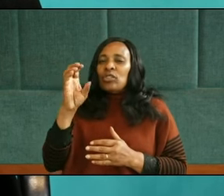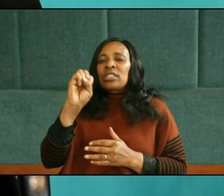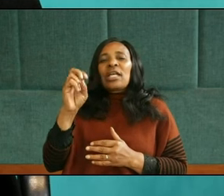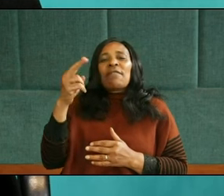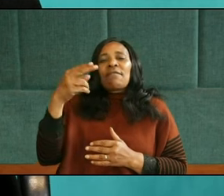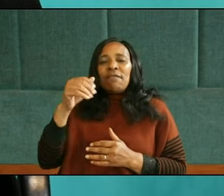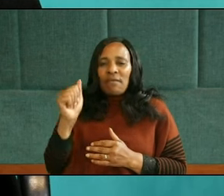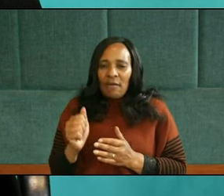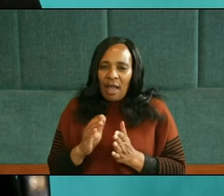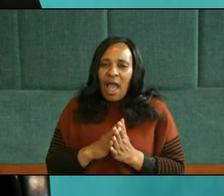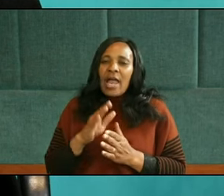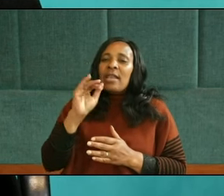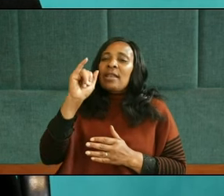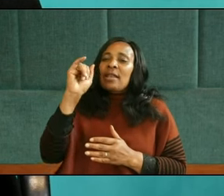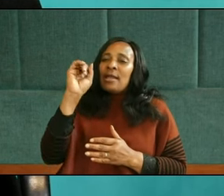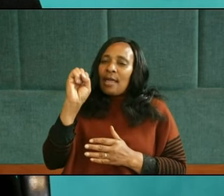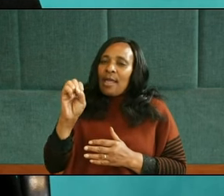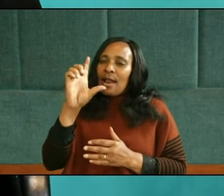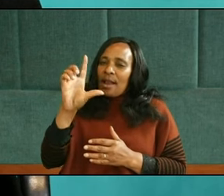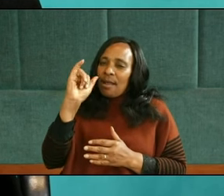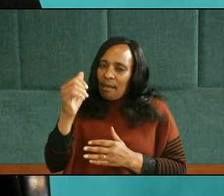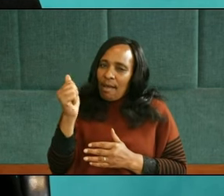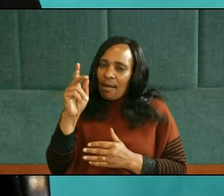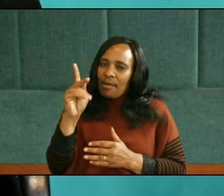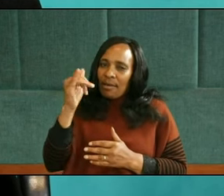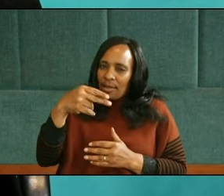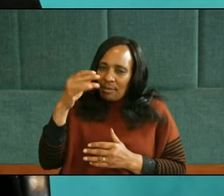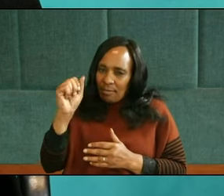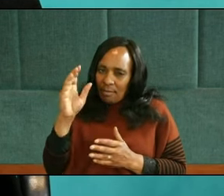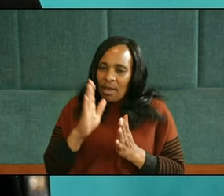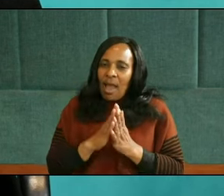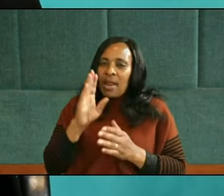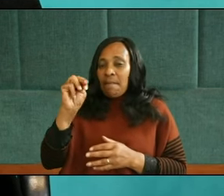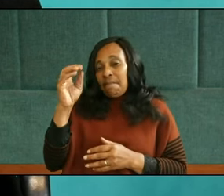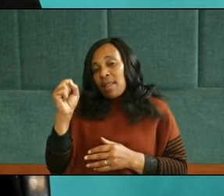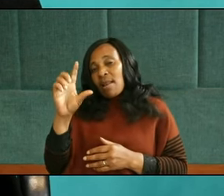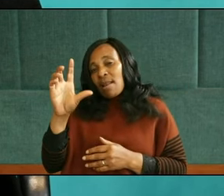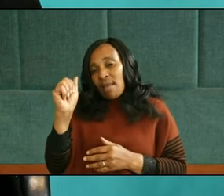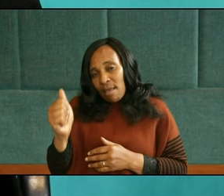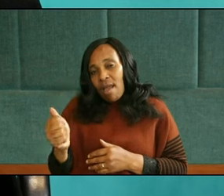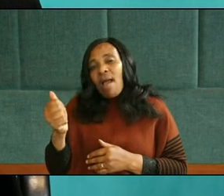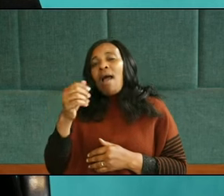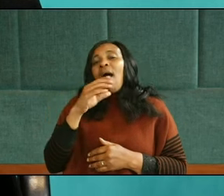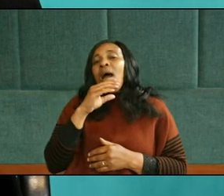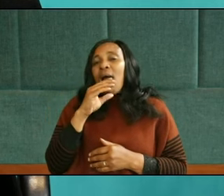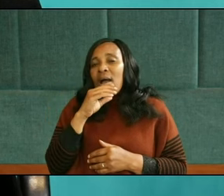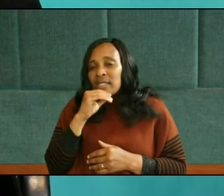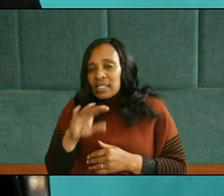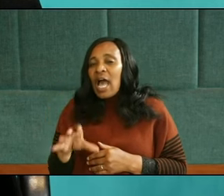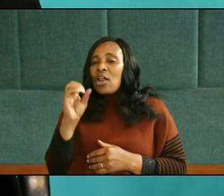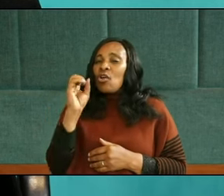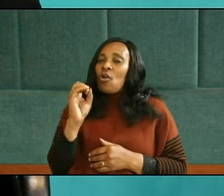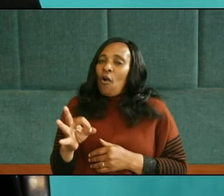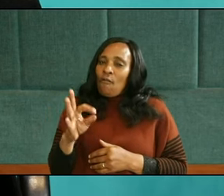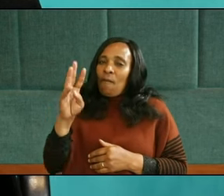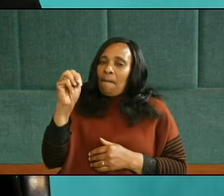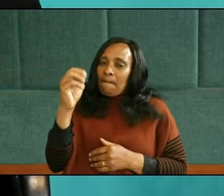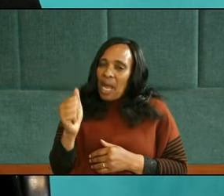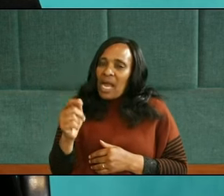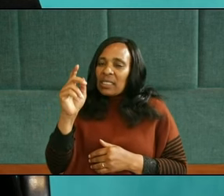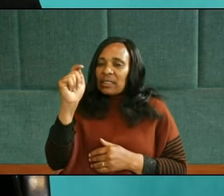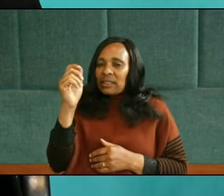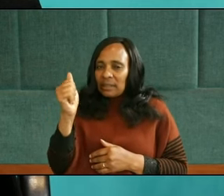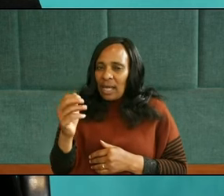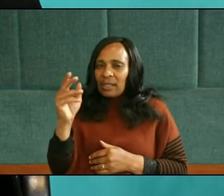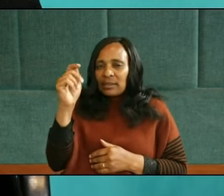of Eliakim, the son of Melea, the son of Mena, the son of Matatha,